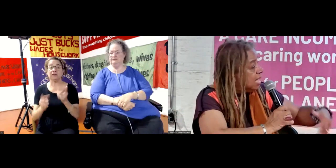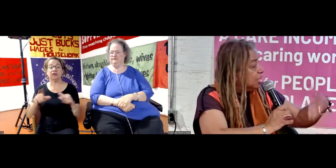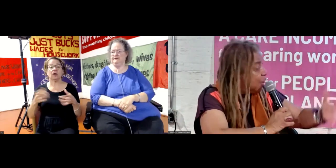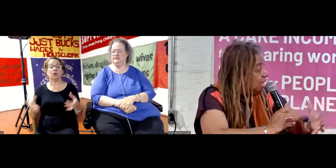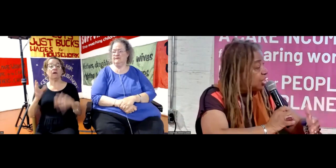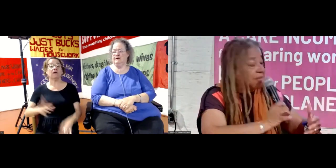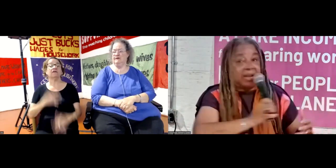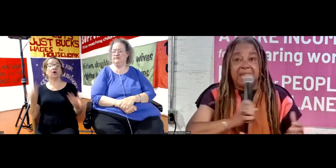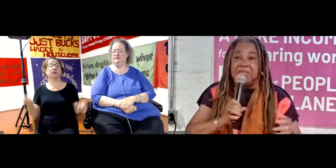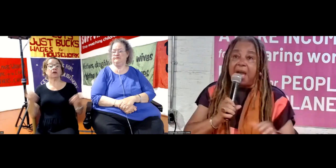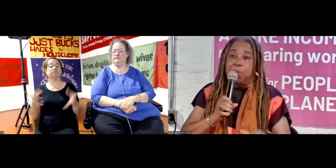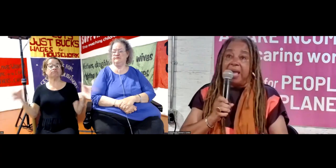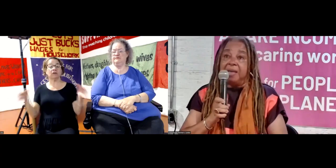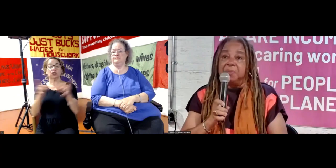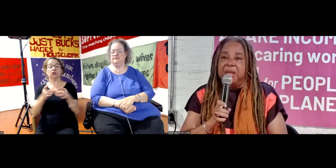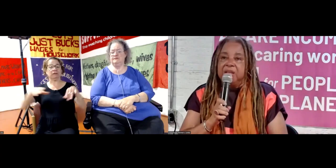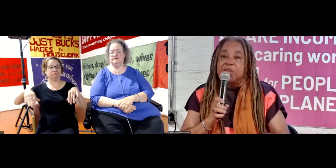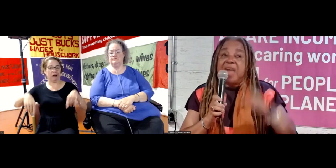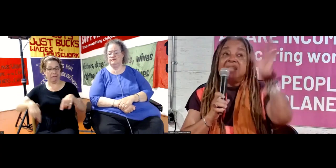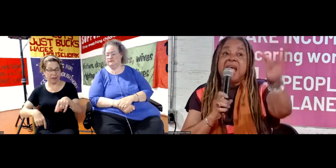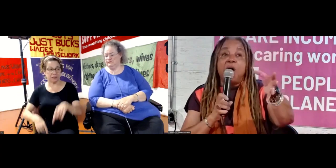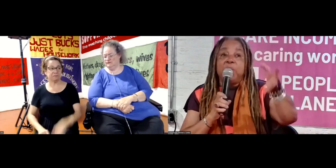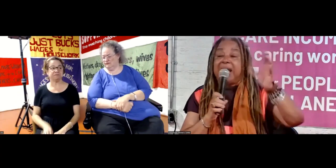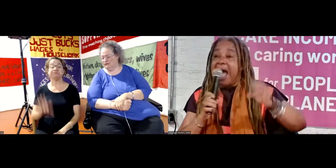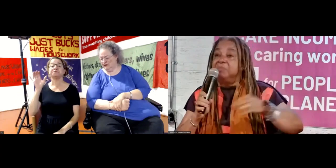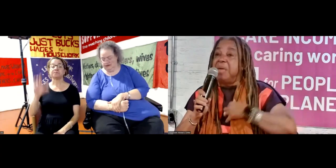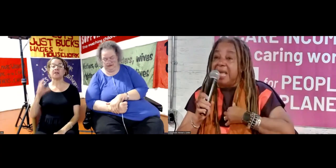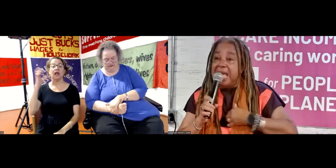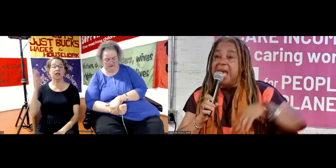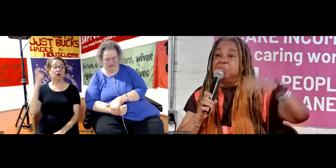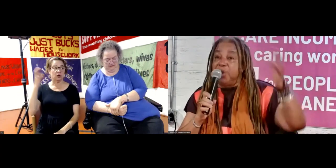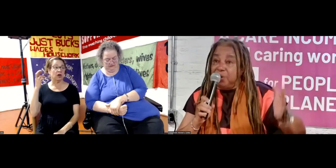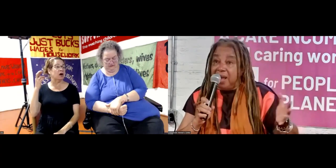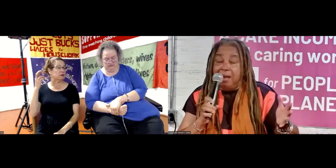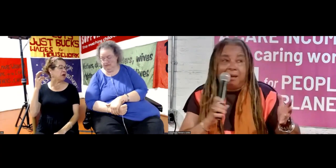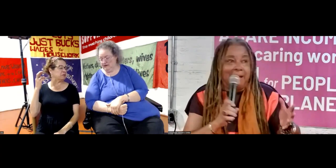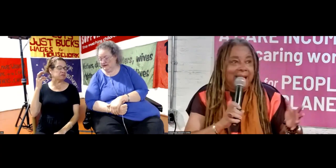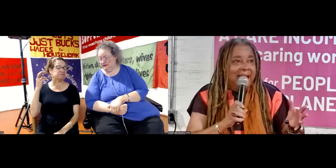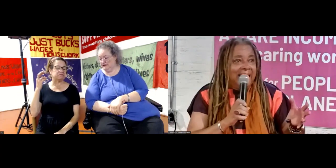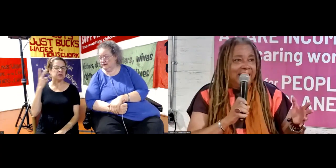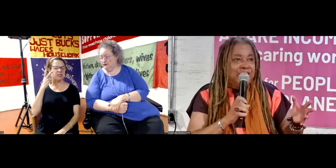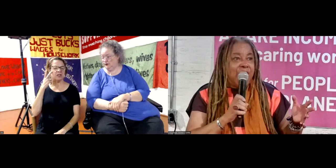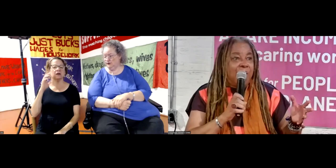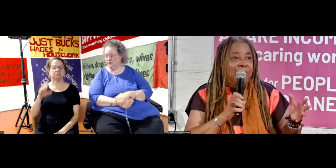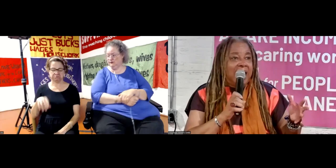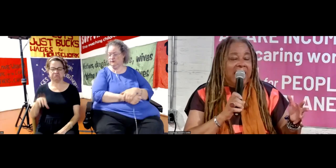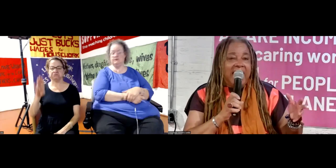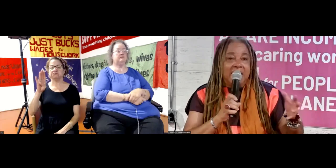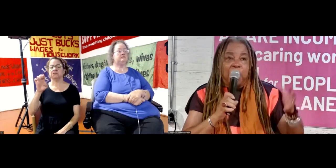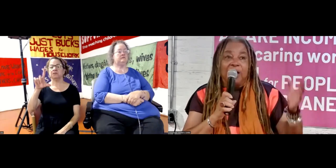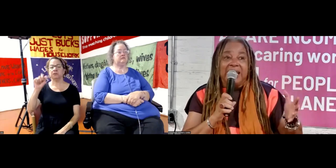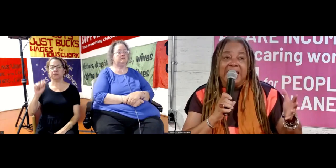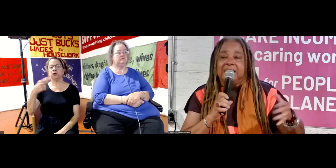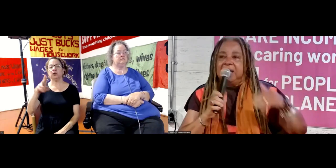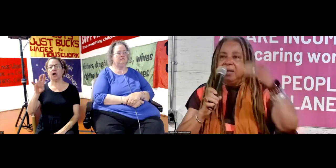formally known each other in that way. So that's how we got me and Beulah, you know,